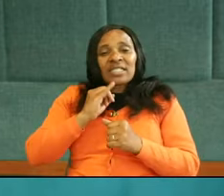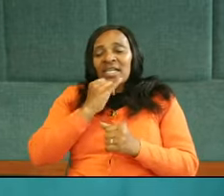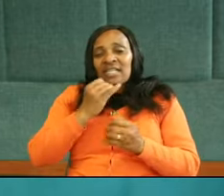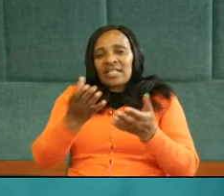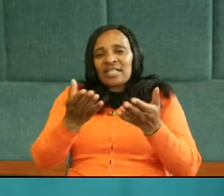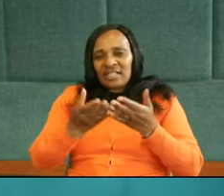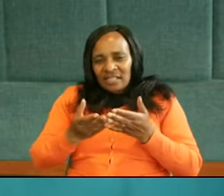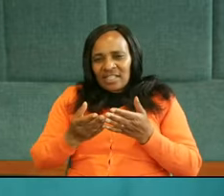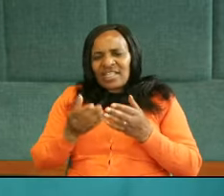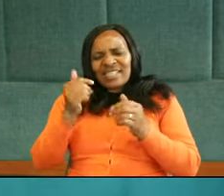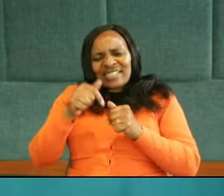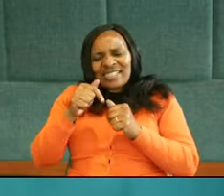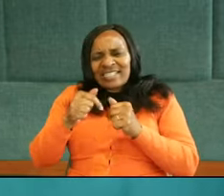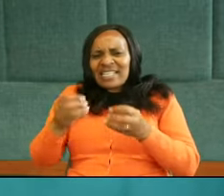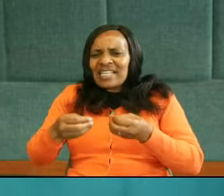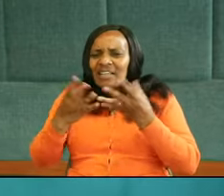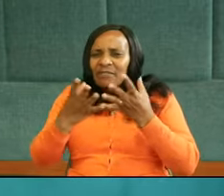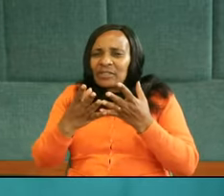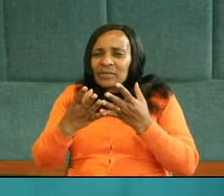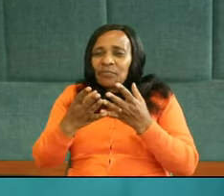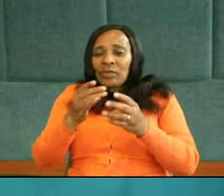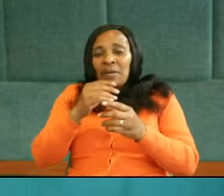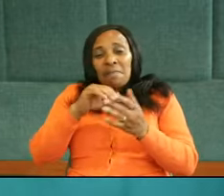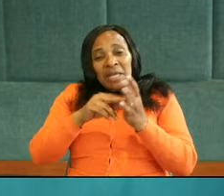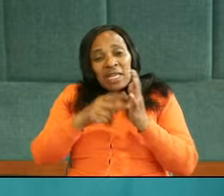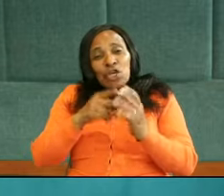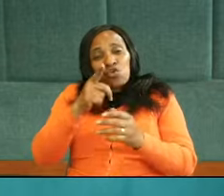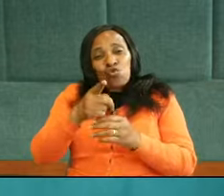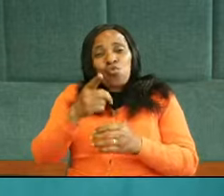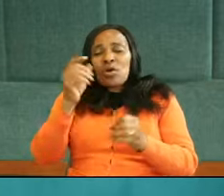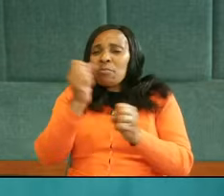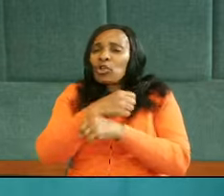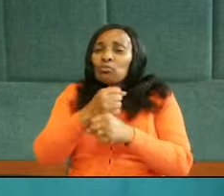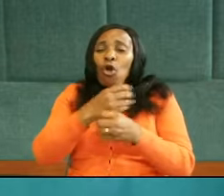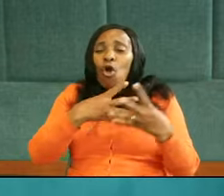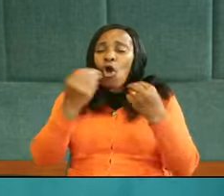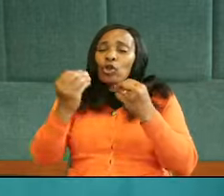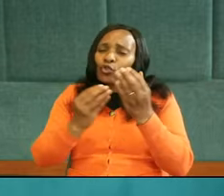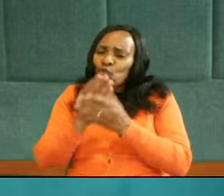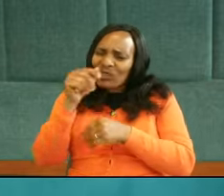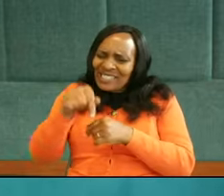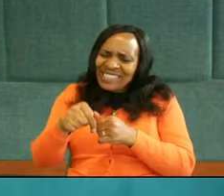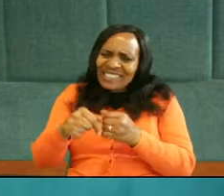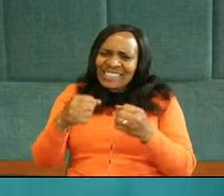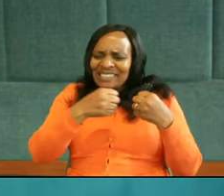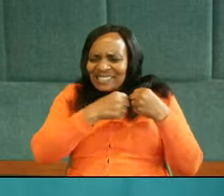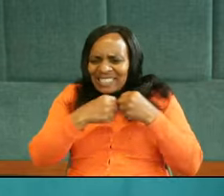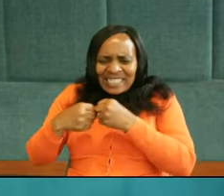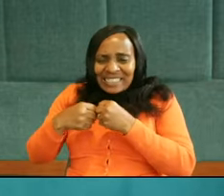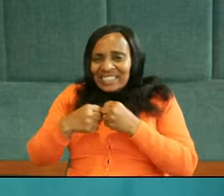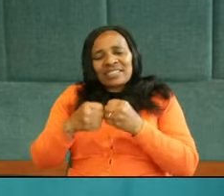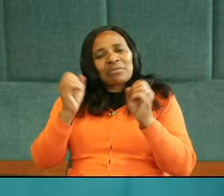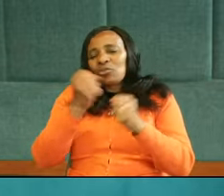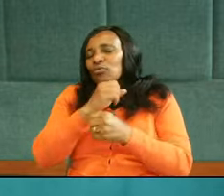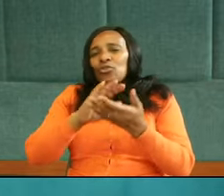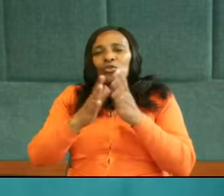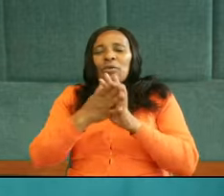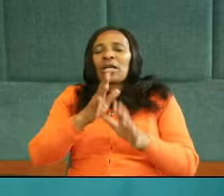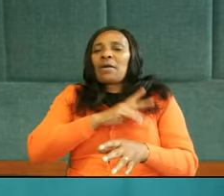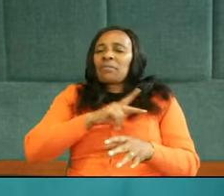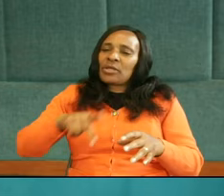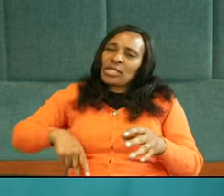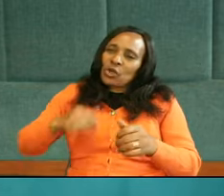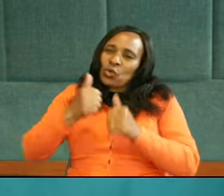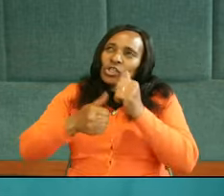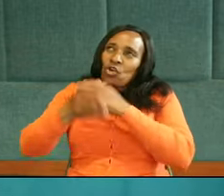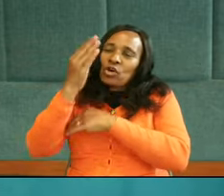was also said, that if he had not gone through these circumstances, he would not have been the king that Israel needed. Yeah. All right.